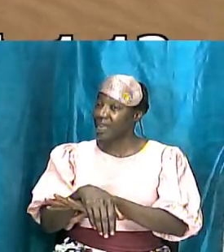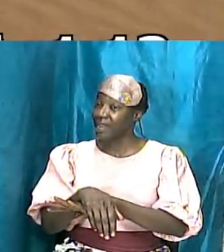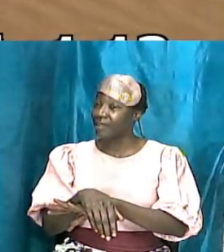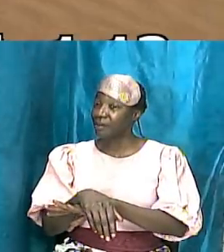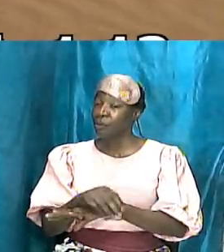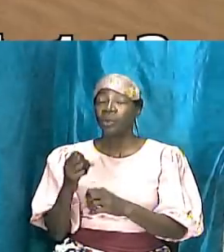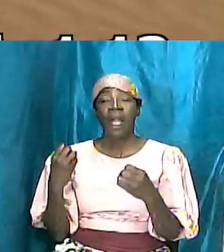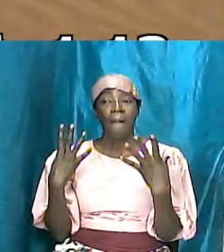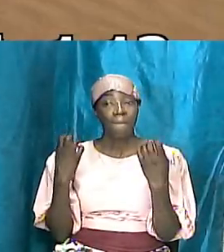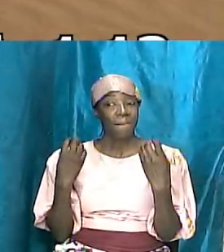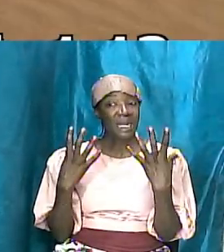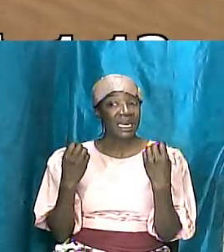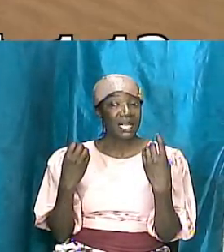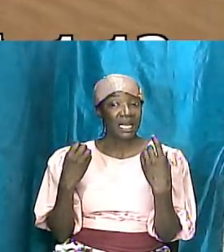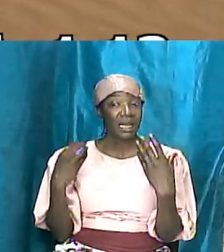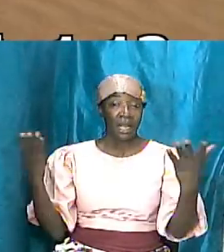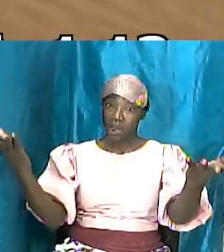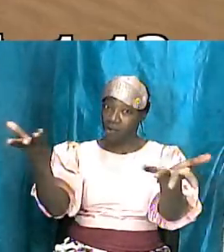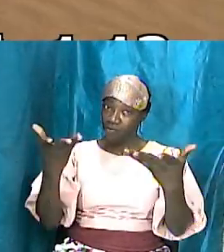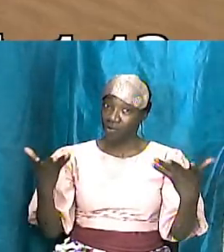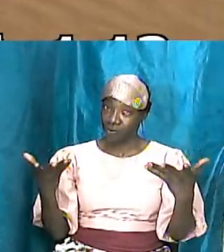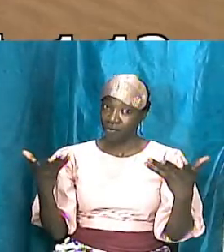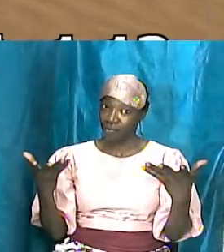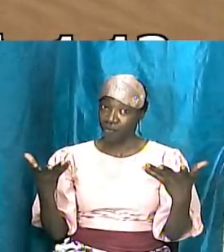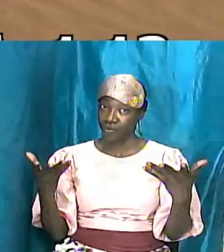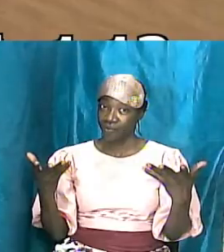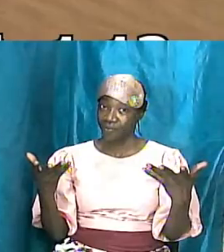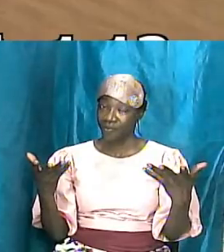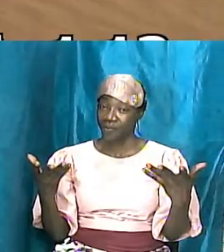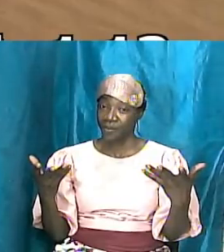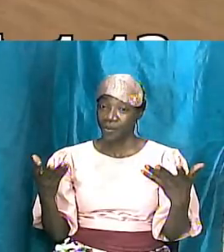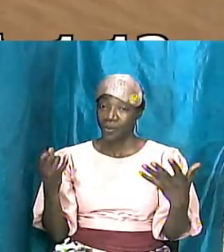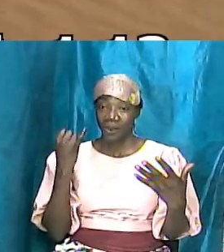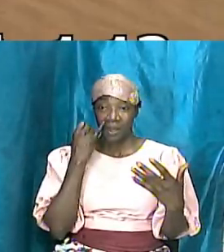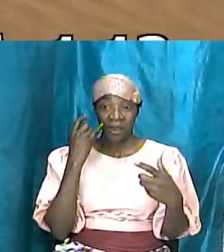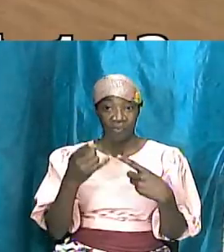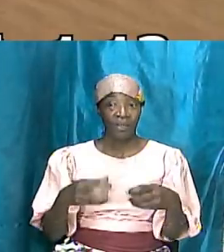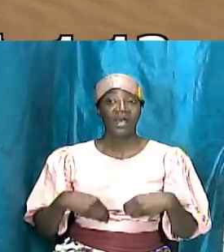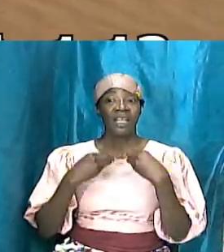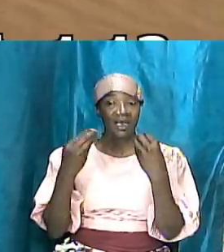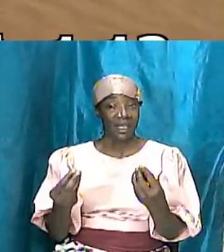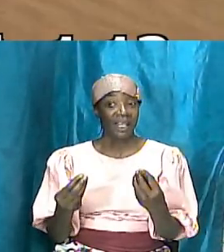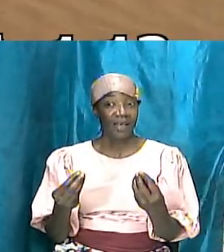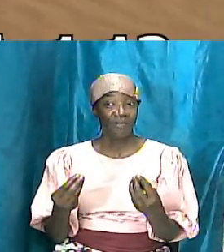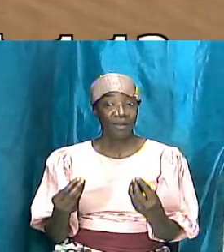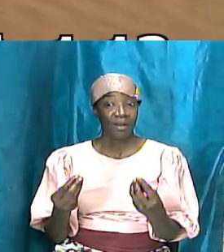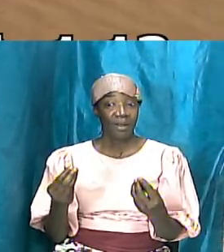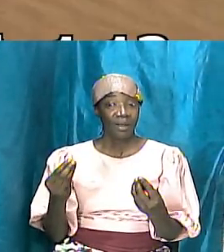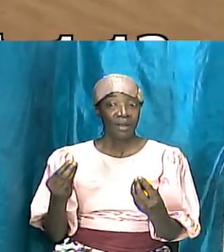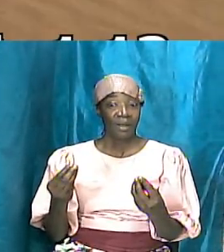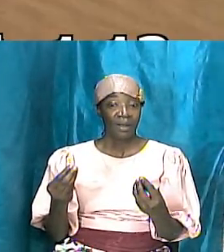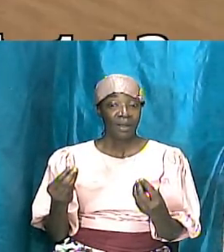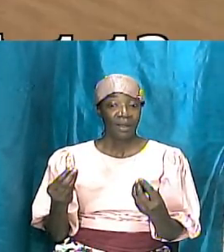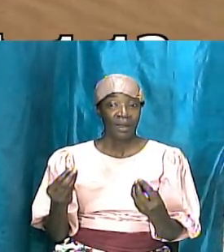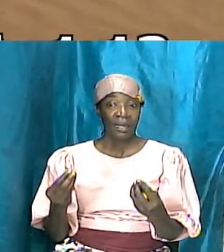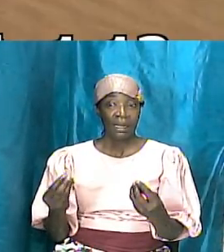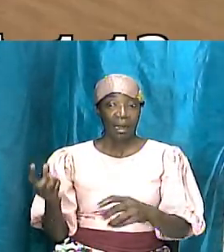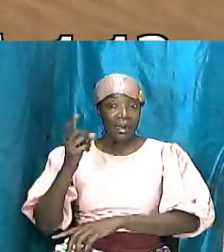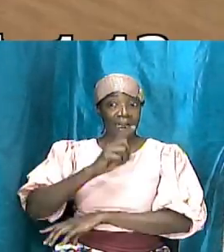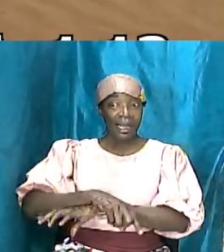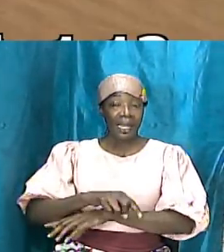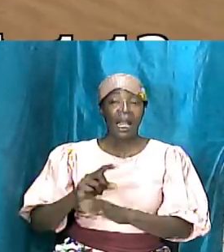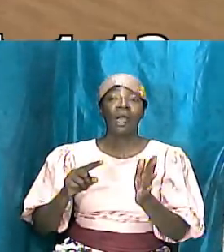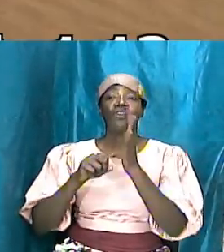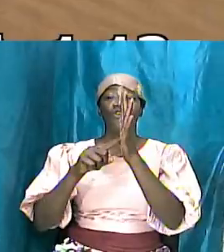for many of us, for all of us, if we are going to give description a day and show how much work we